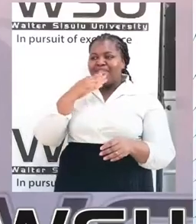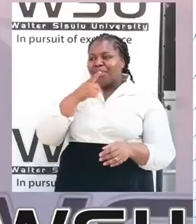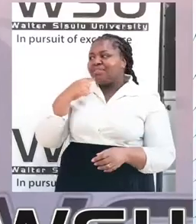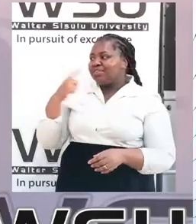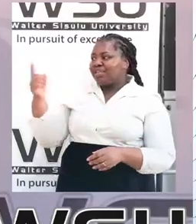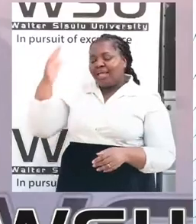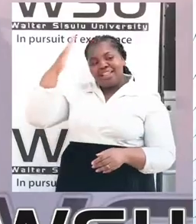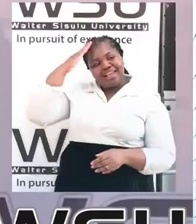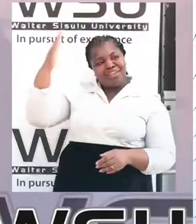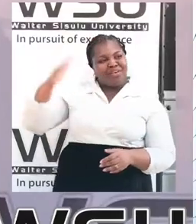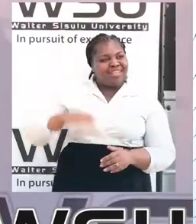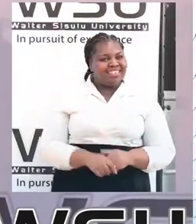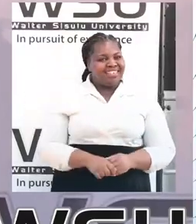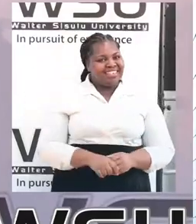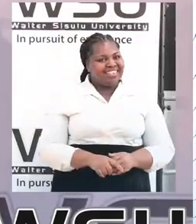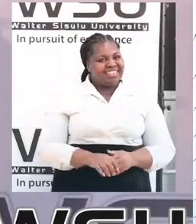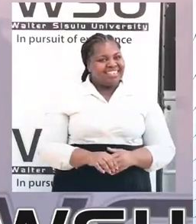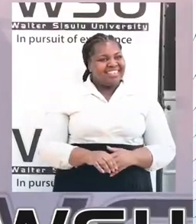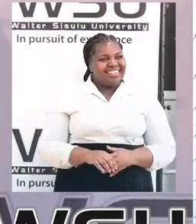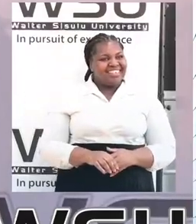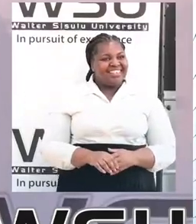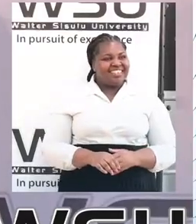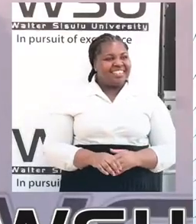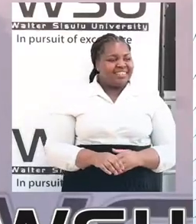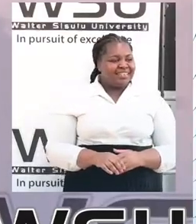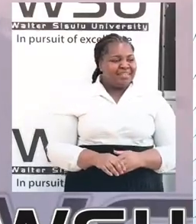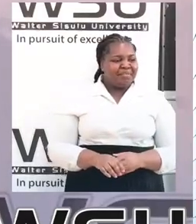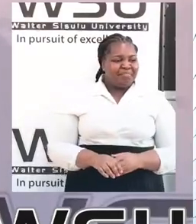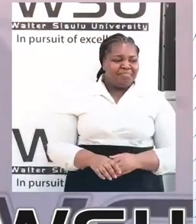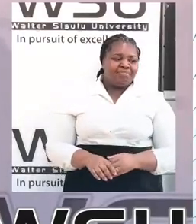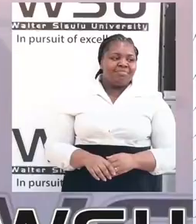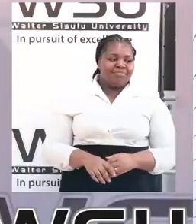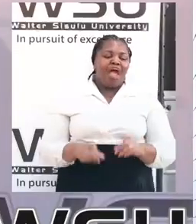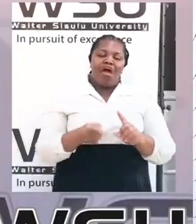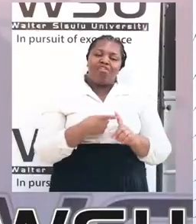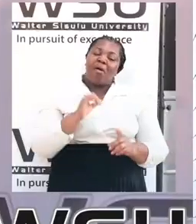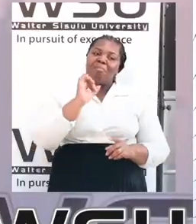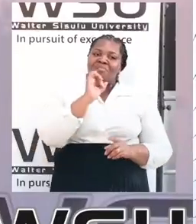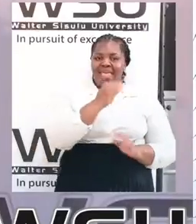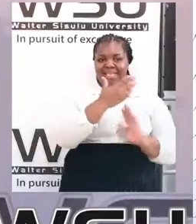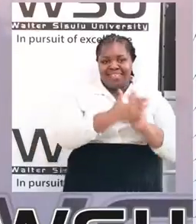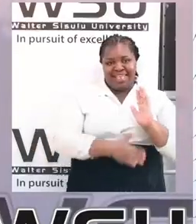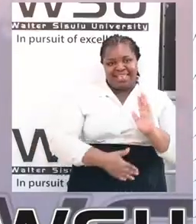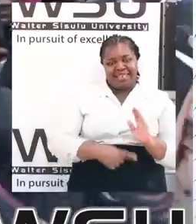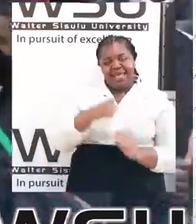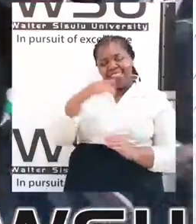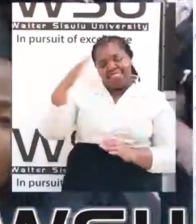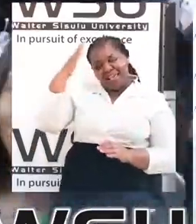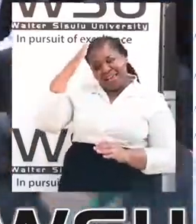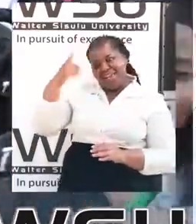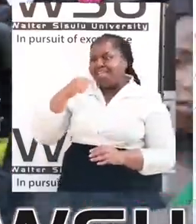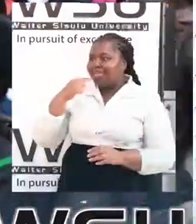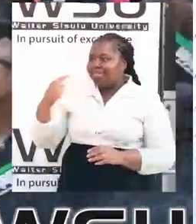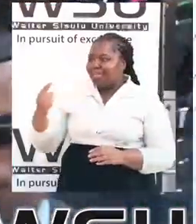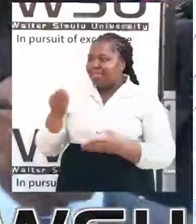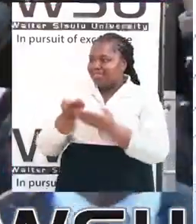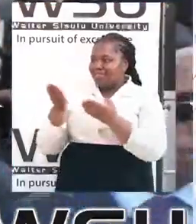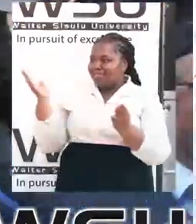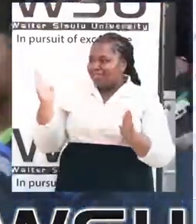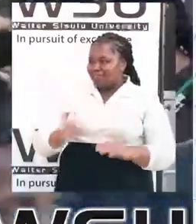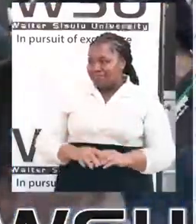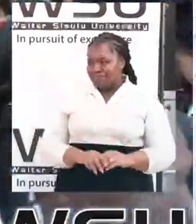graduates, to the lecturers, on behalf of graduates, the graduates are saying to you,